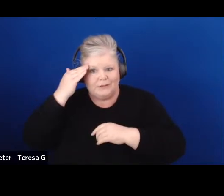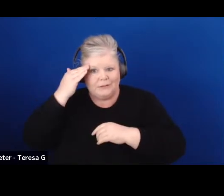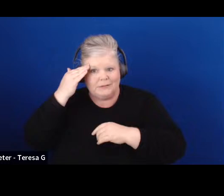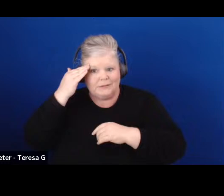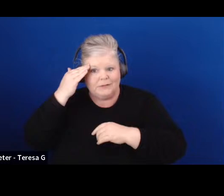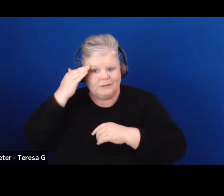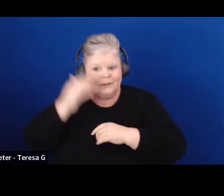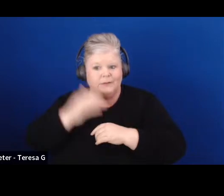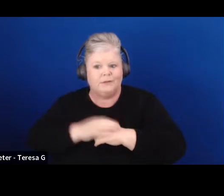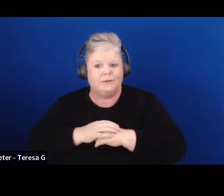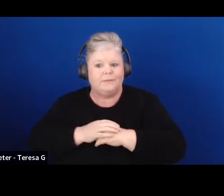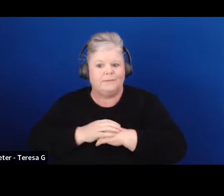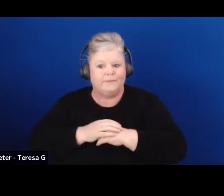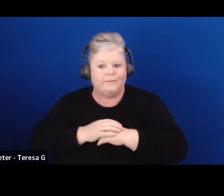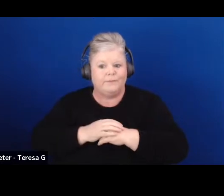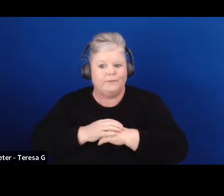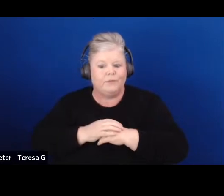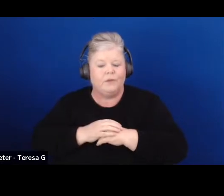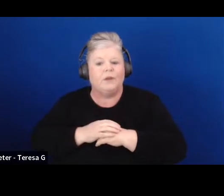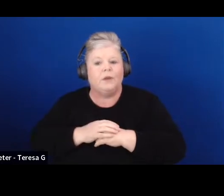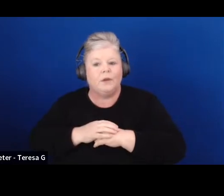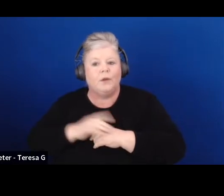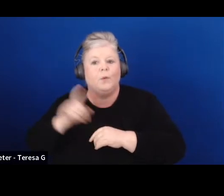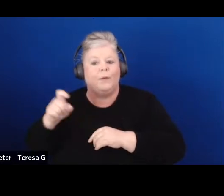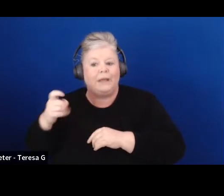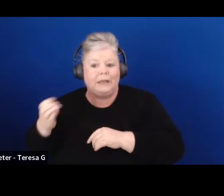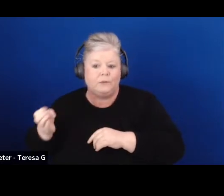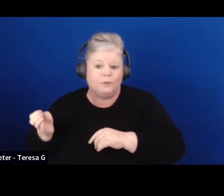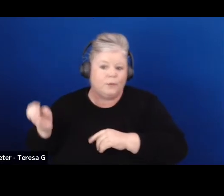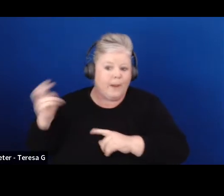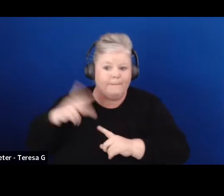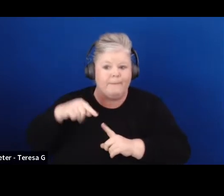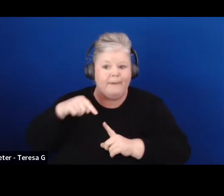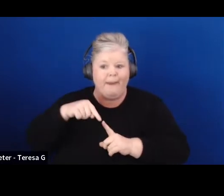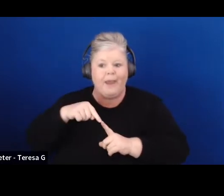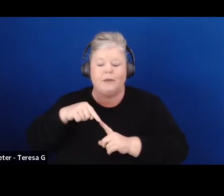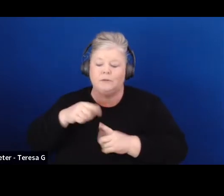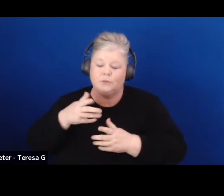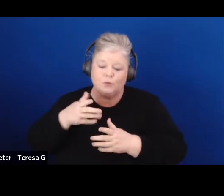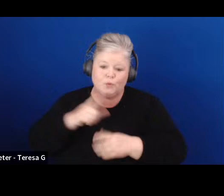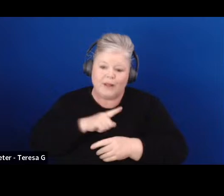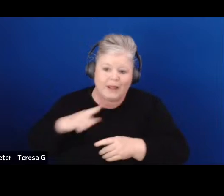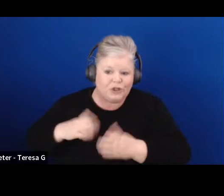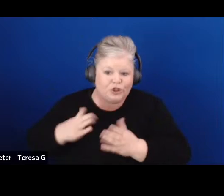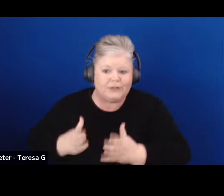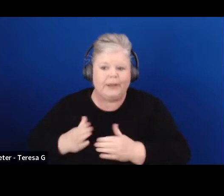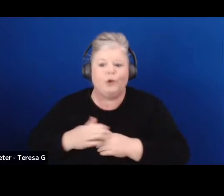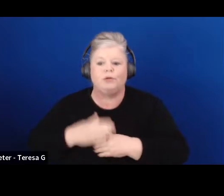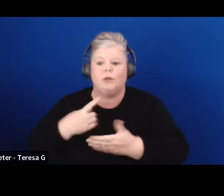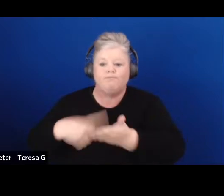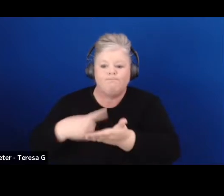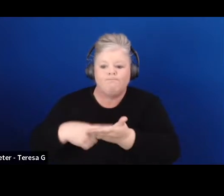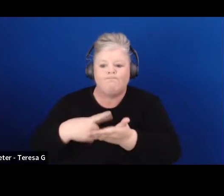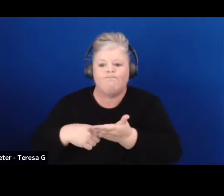strategy that we can come back to the legislature with and request for a